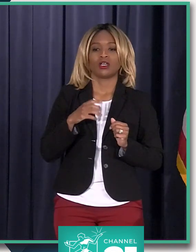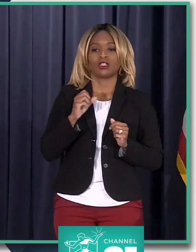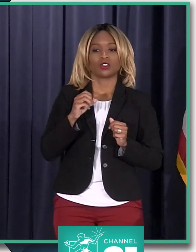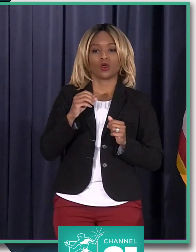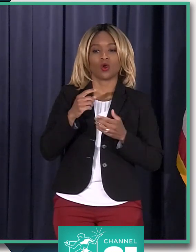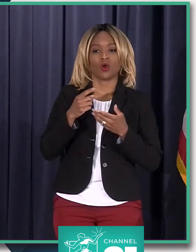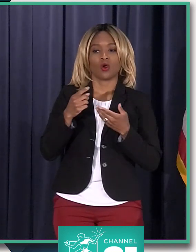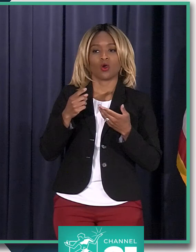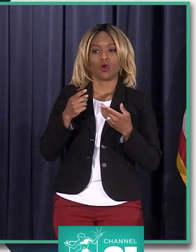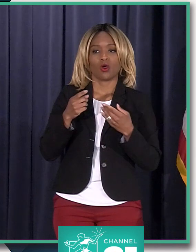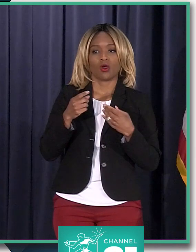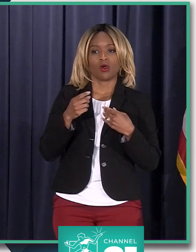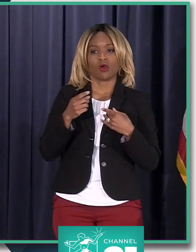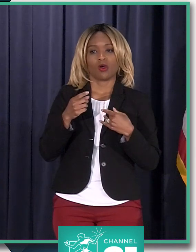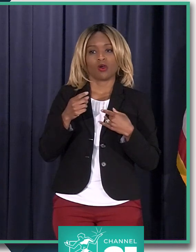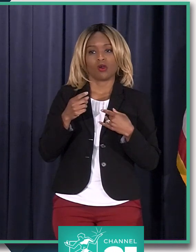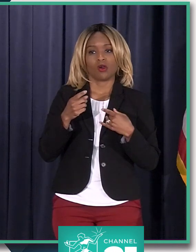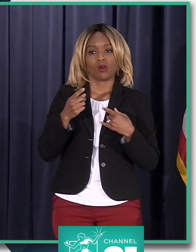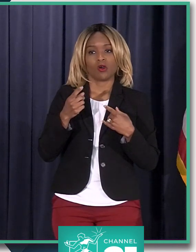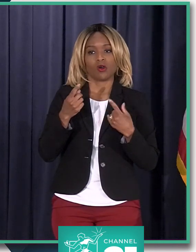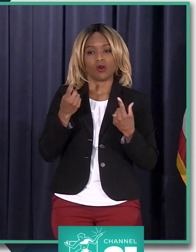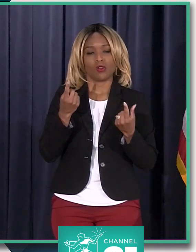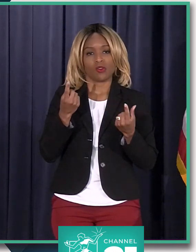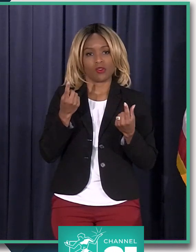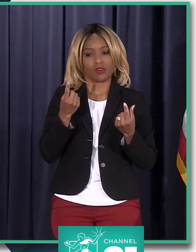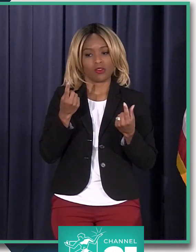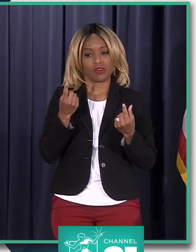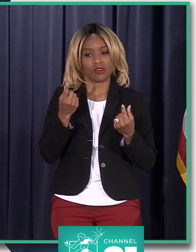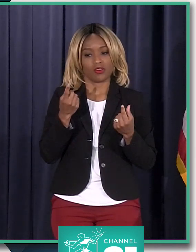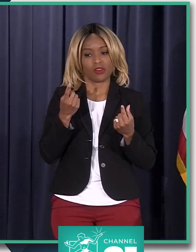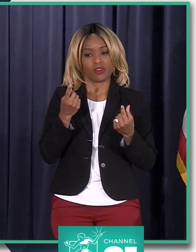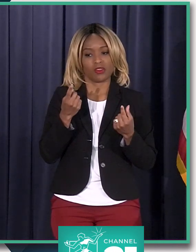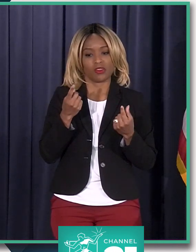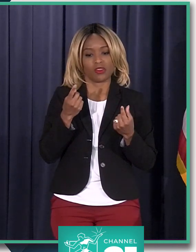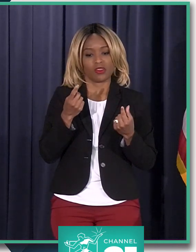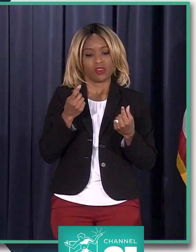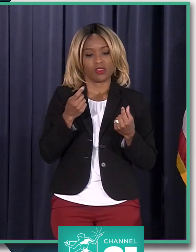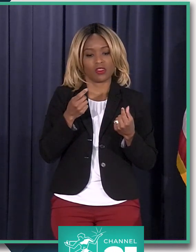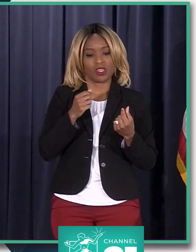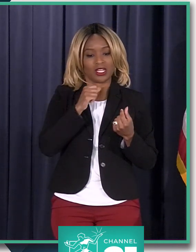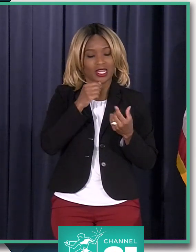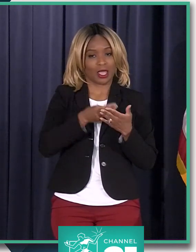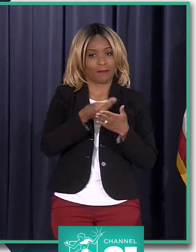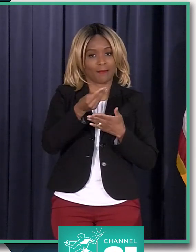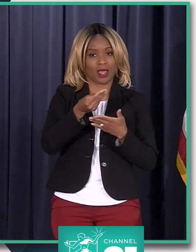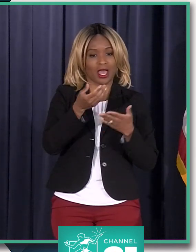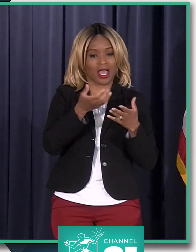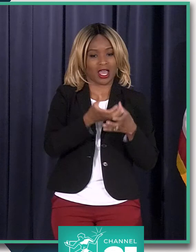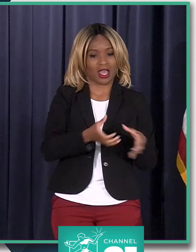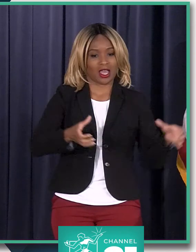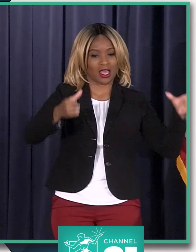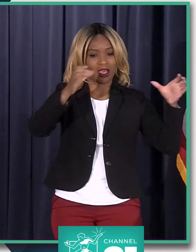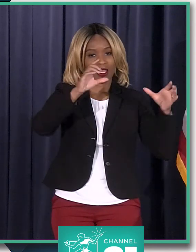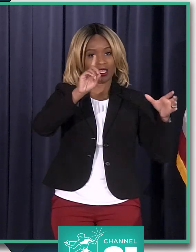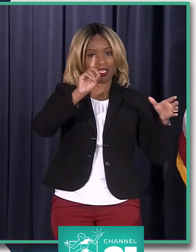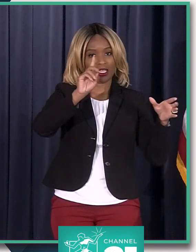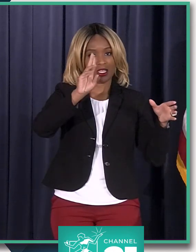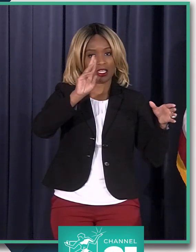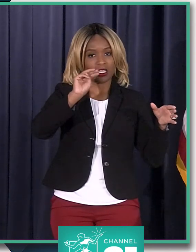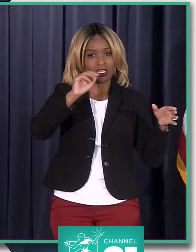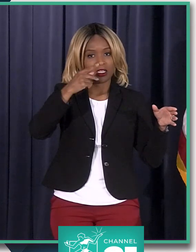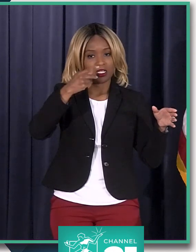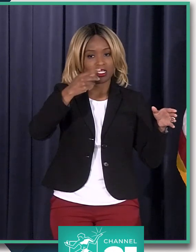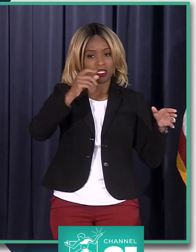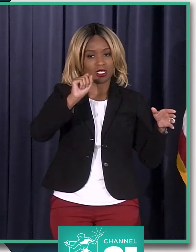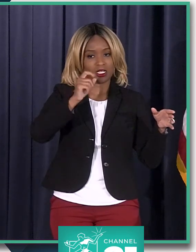happened between the COVID part? But what they did do was not buy themselves a dumpster and put all the trash and